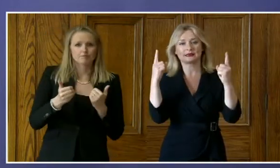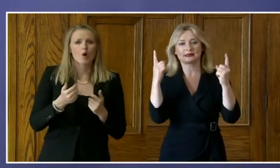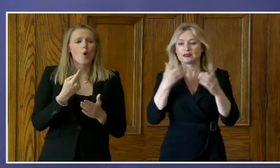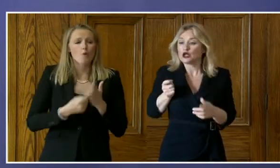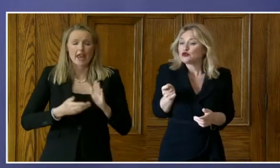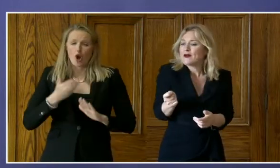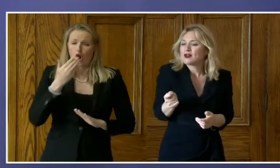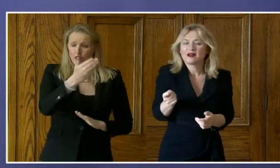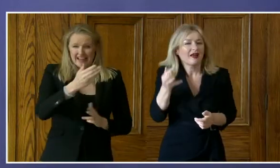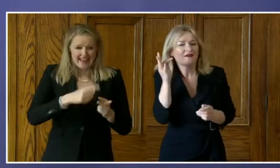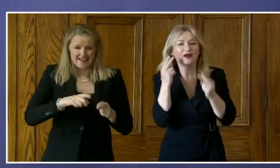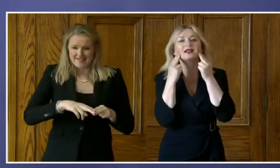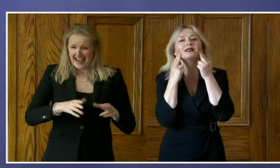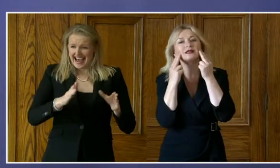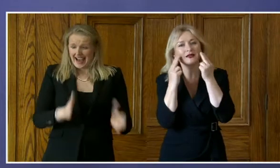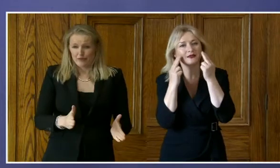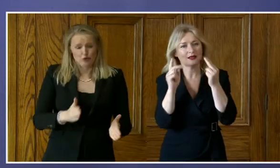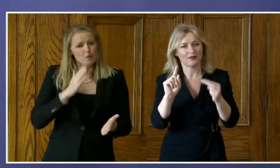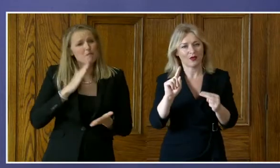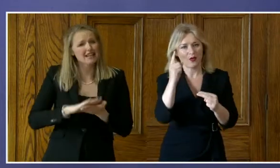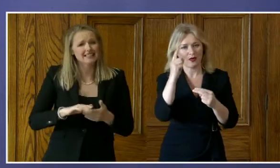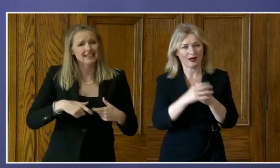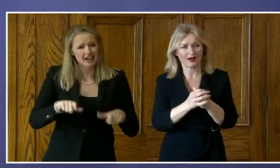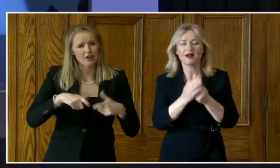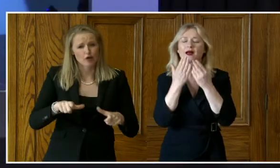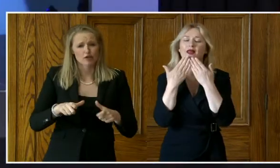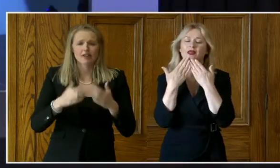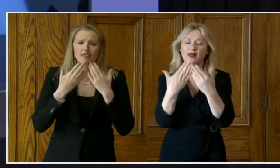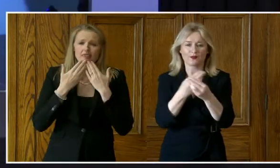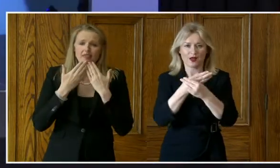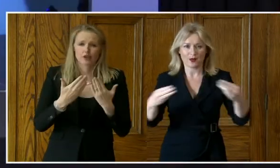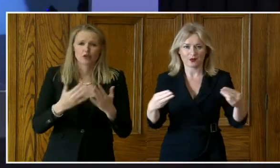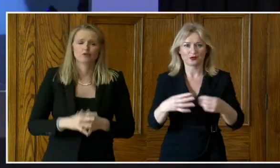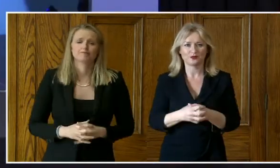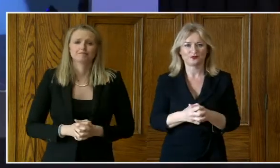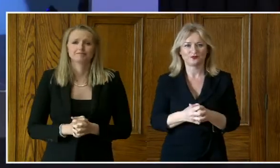it's absolutely necessary to do so. Gormila Mayogov.